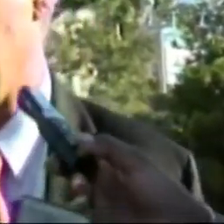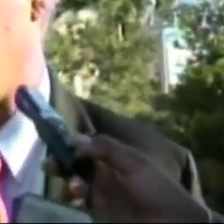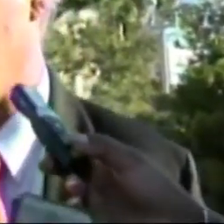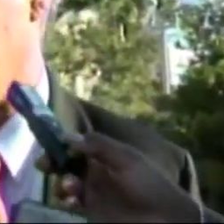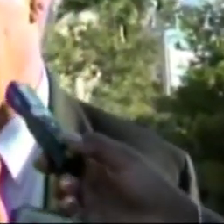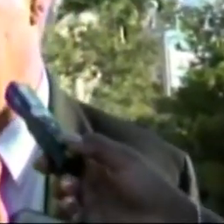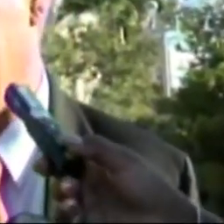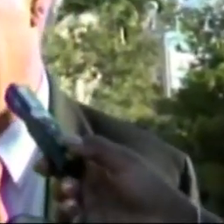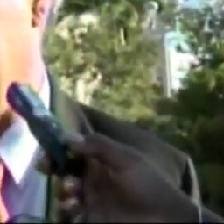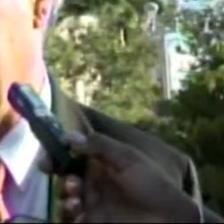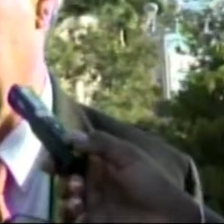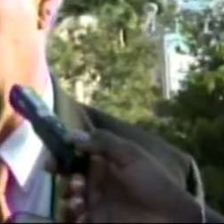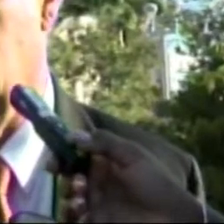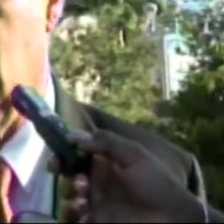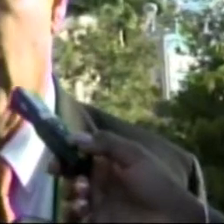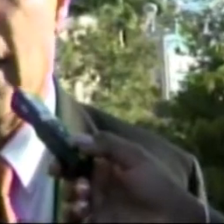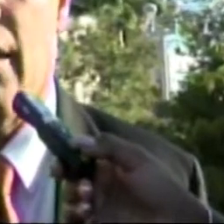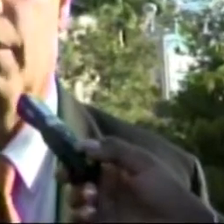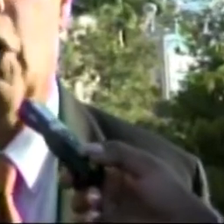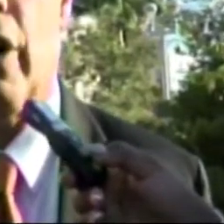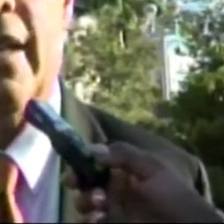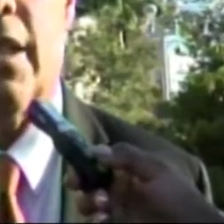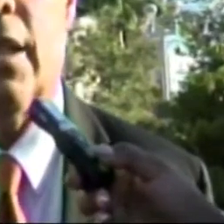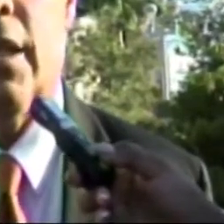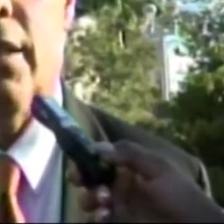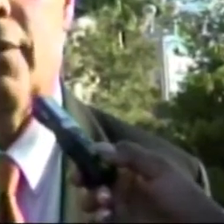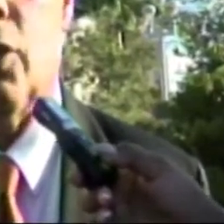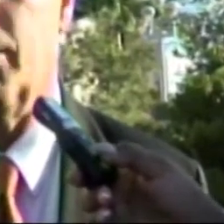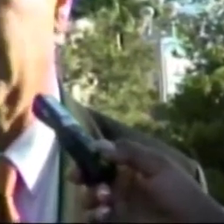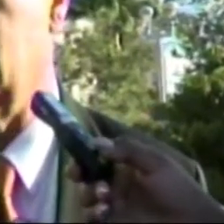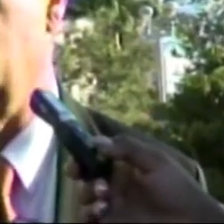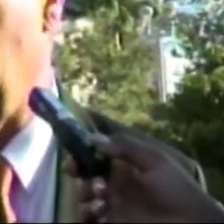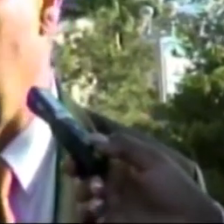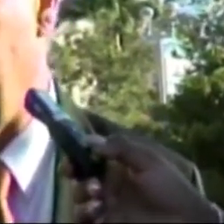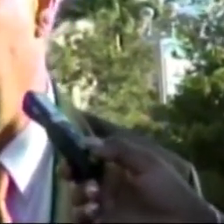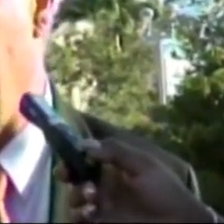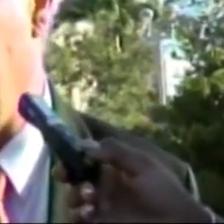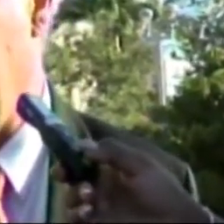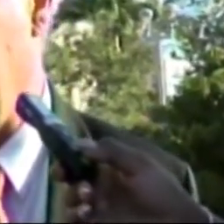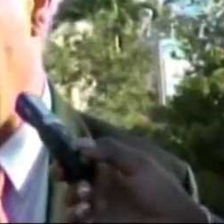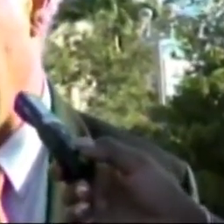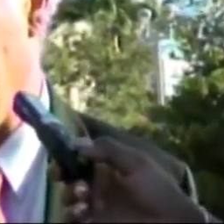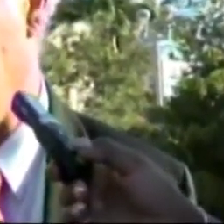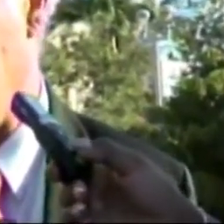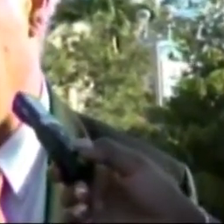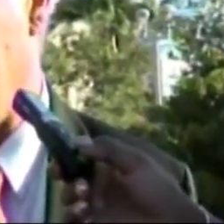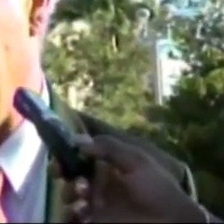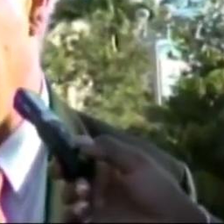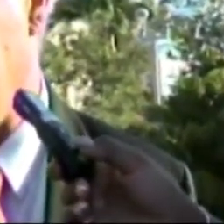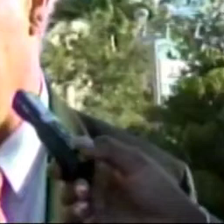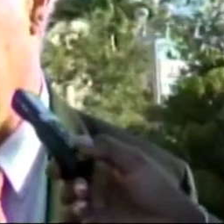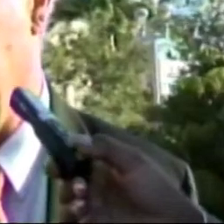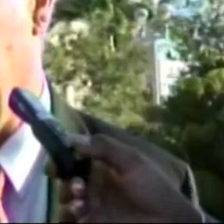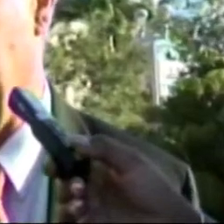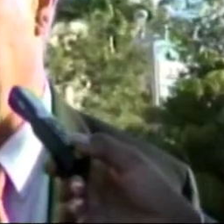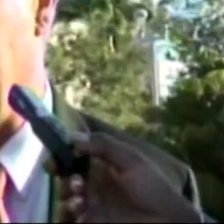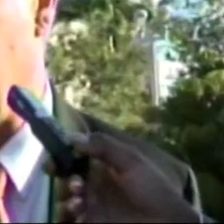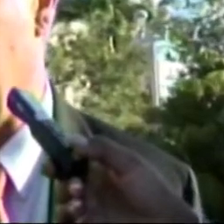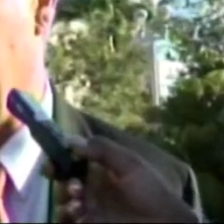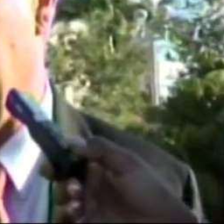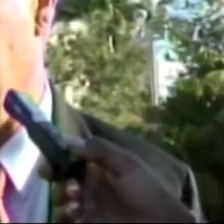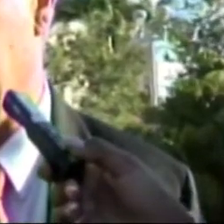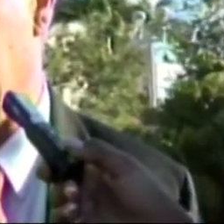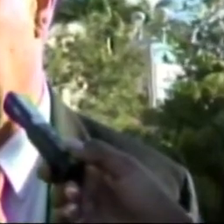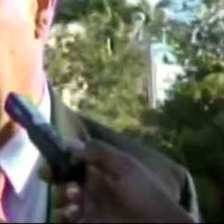that the judge herself granted leave to appeal to both the Prime Minister as defendant and to